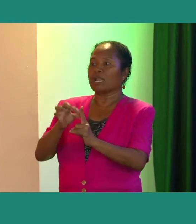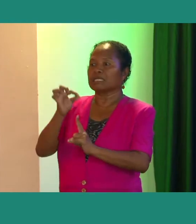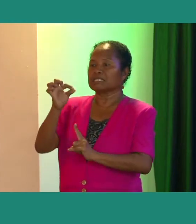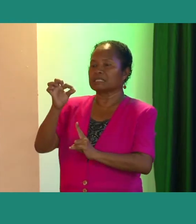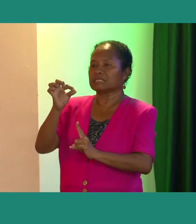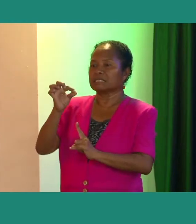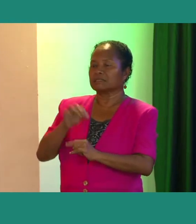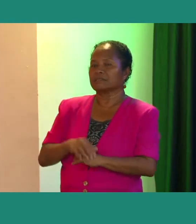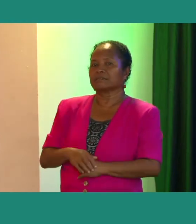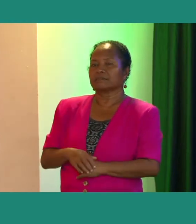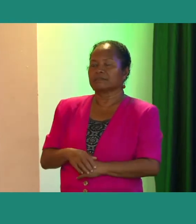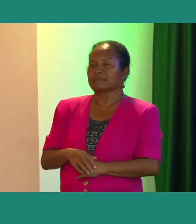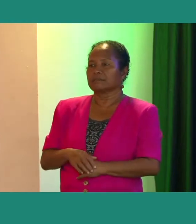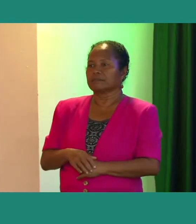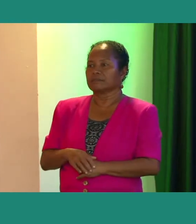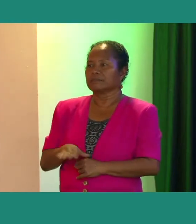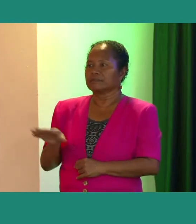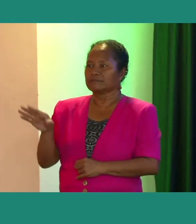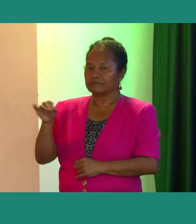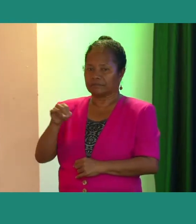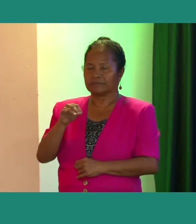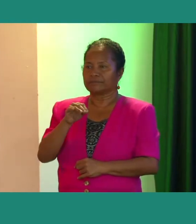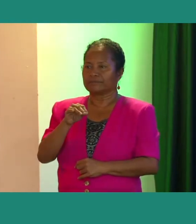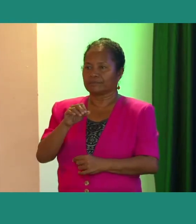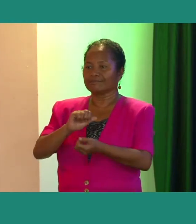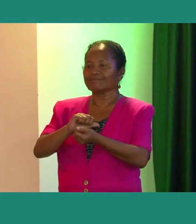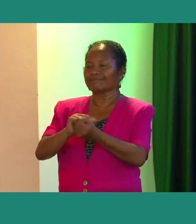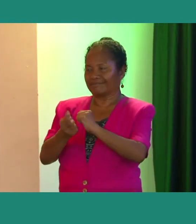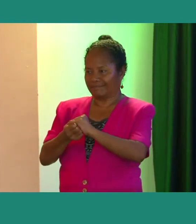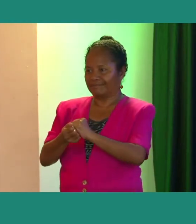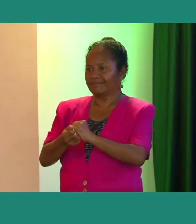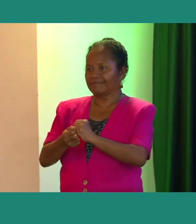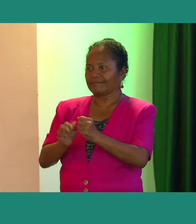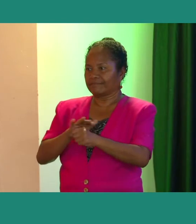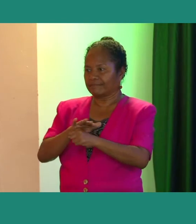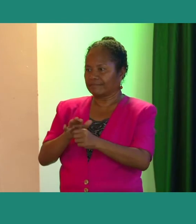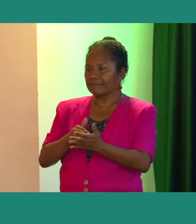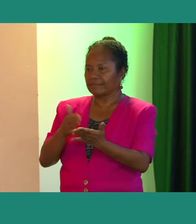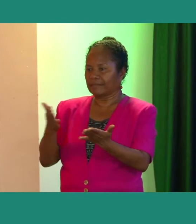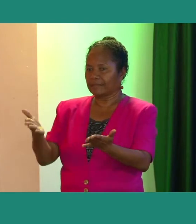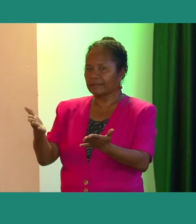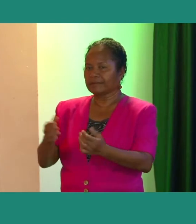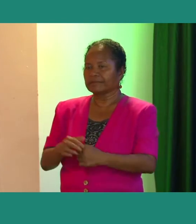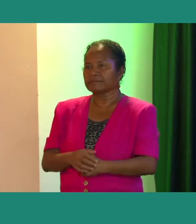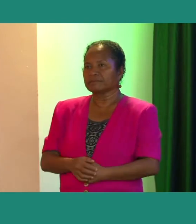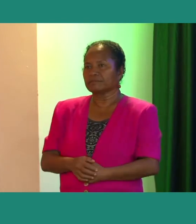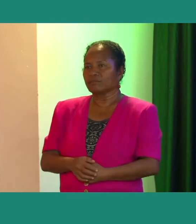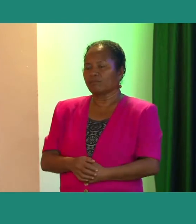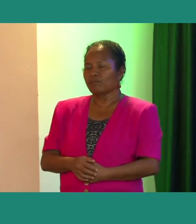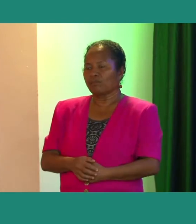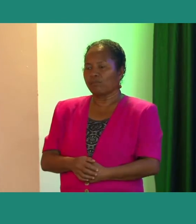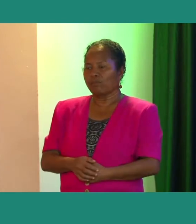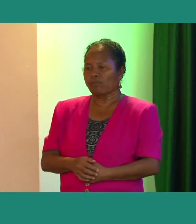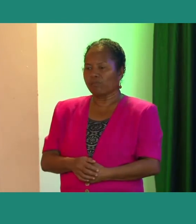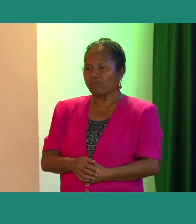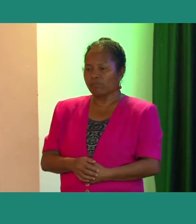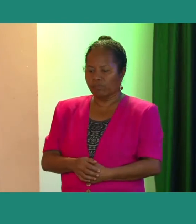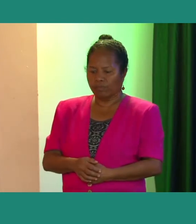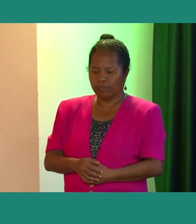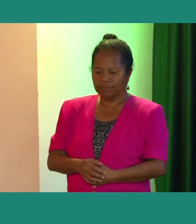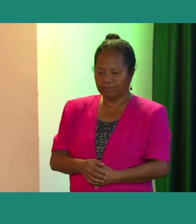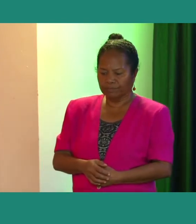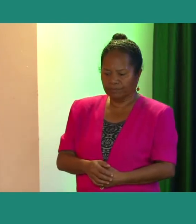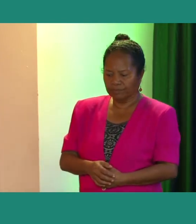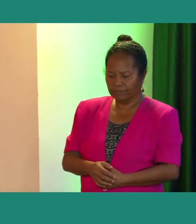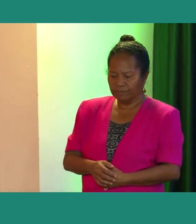from what your organization has been doing, can you say anything about that with the other organizations you've been supporting and the